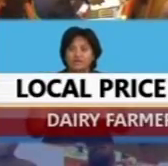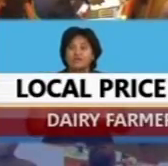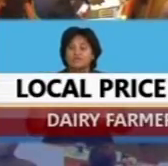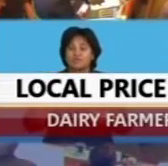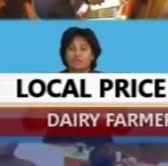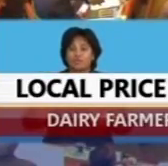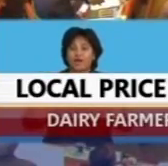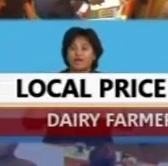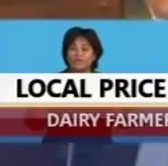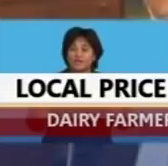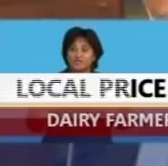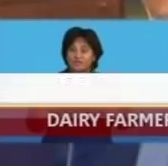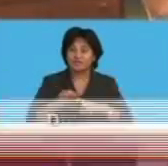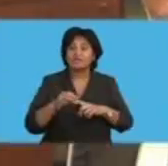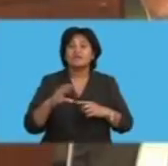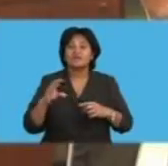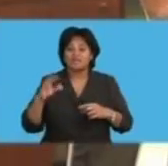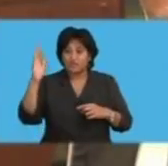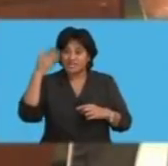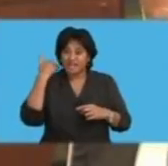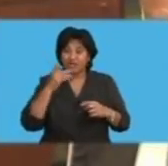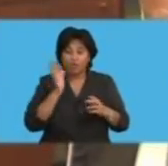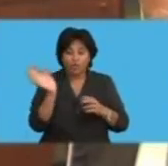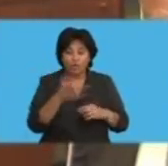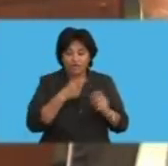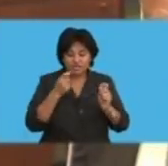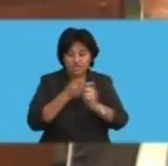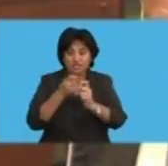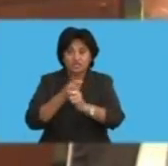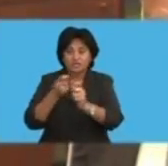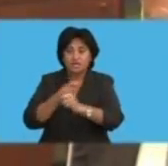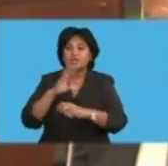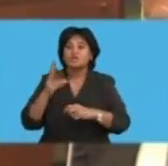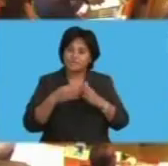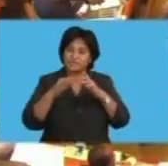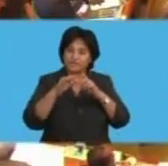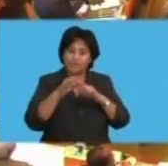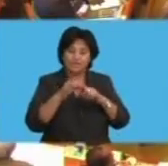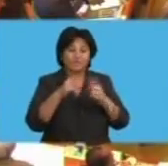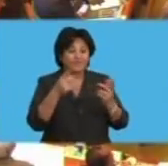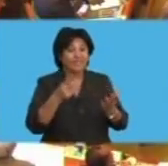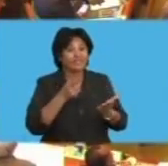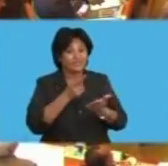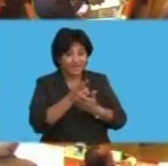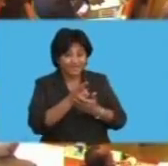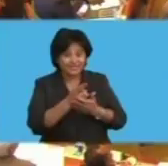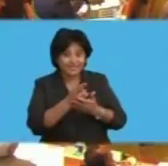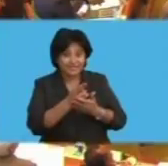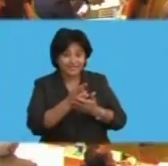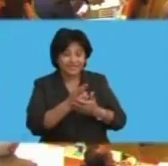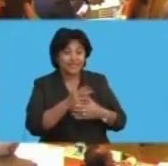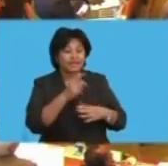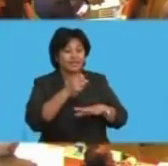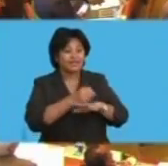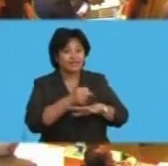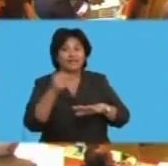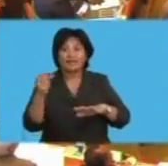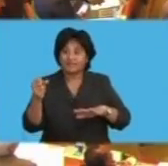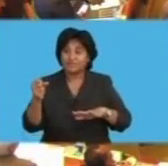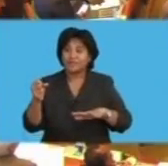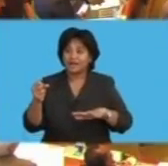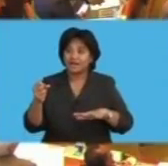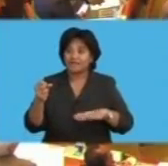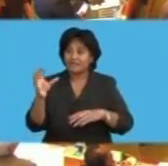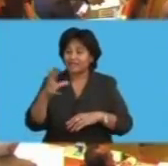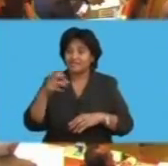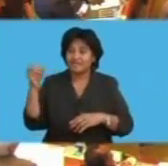that farmers now get more pay compared to the early days of Rewa Dairy. The reality, Madam Speaker, is that the government has taken